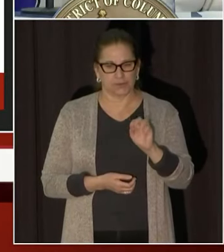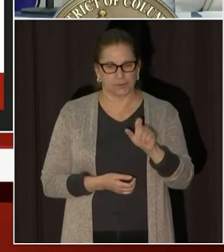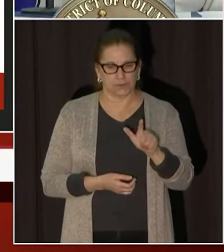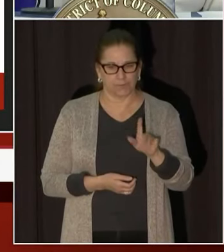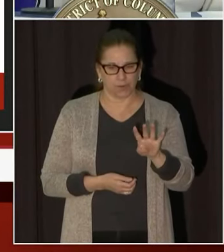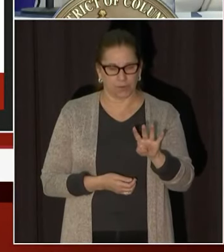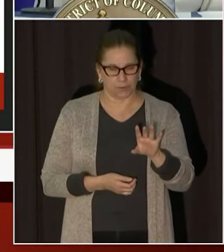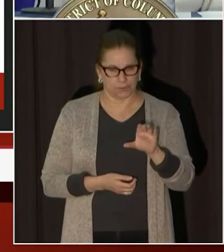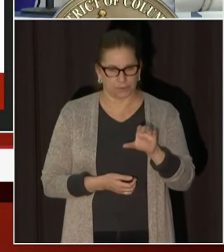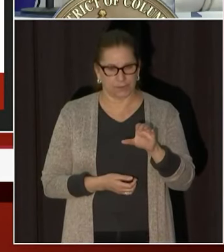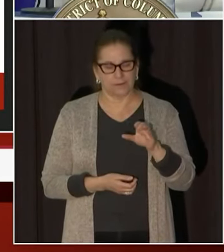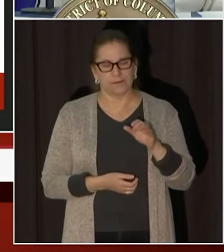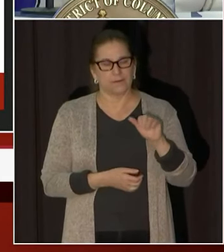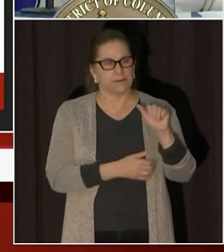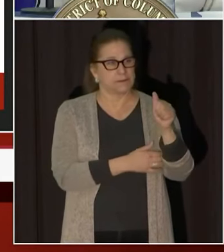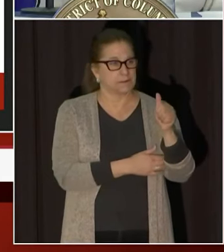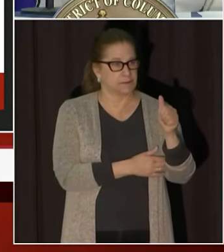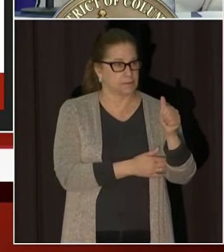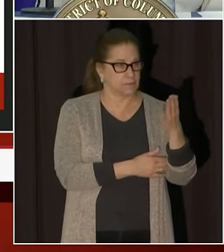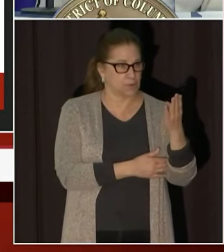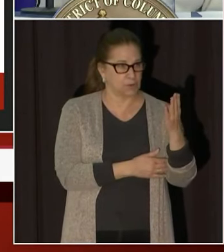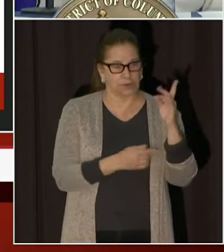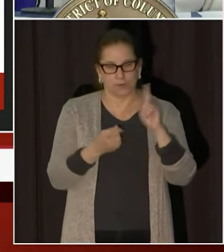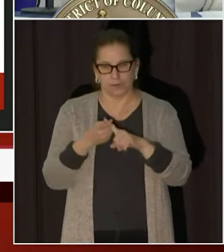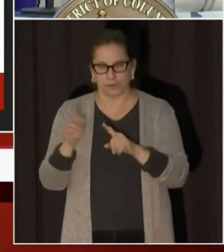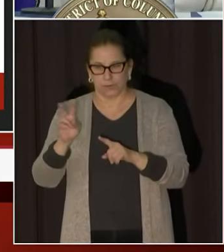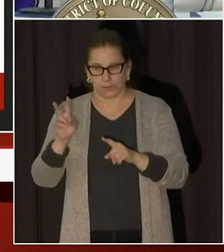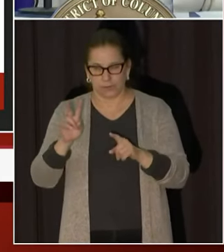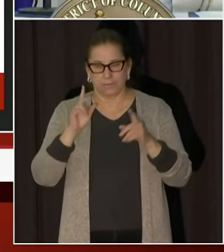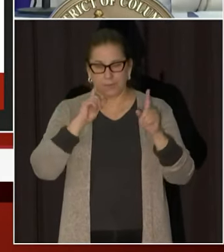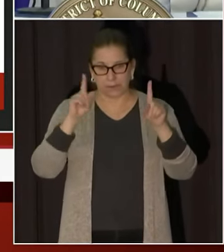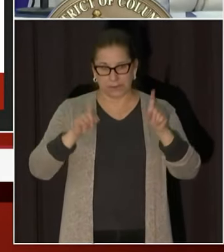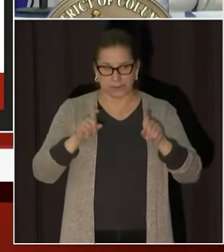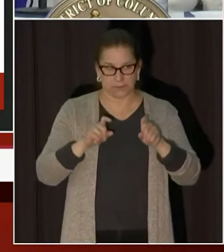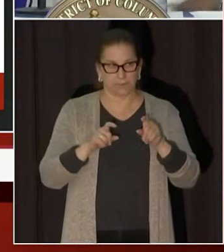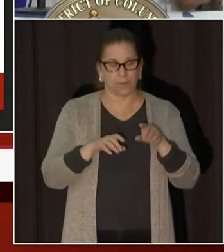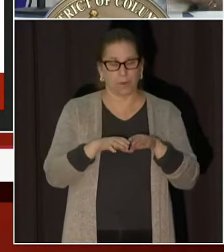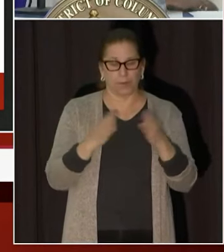Thursdays, and you can call for an appointment at